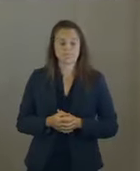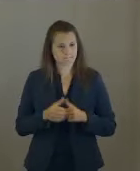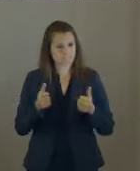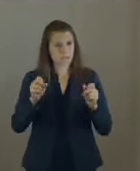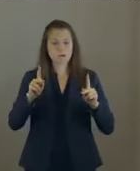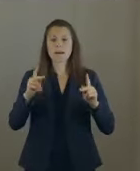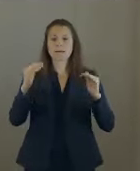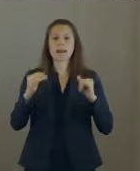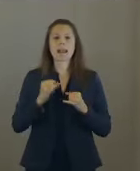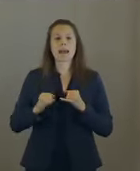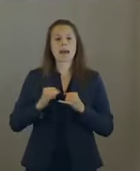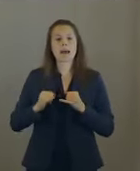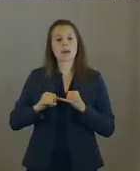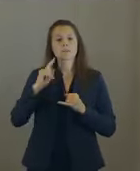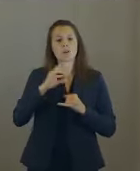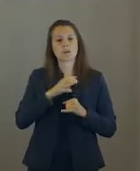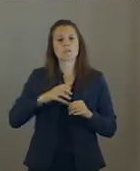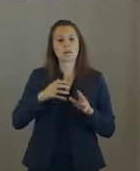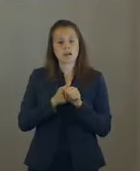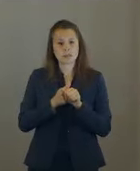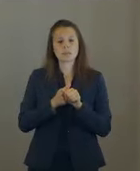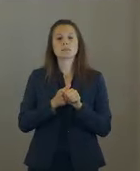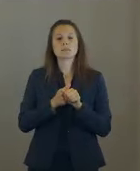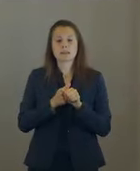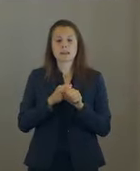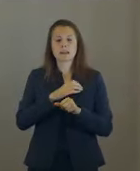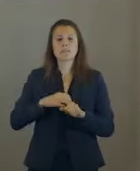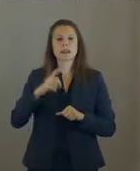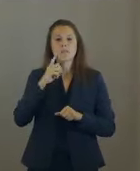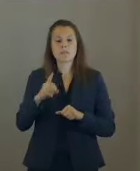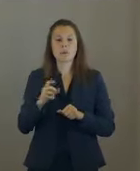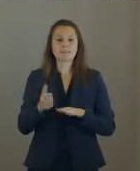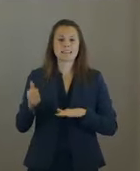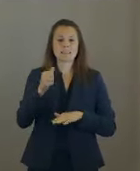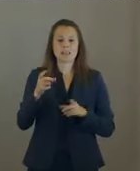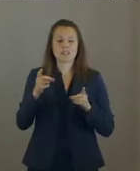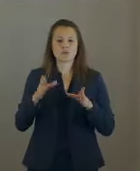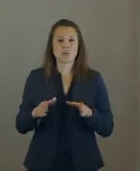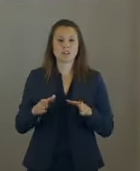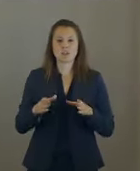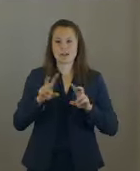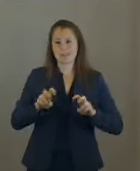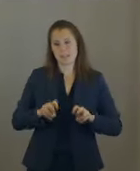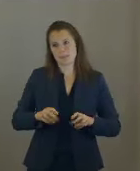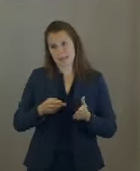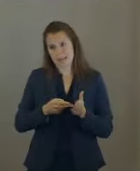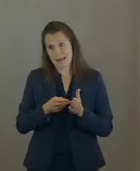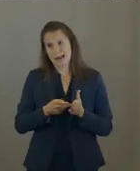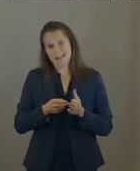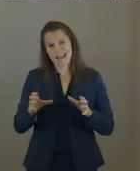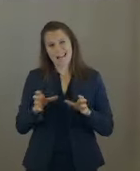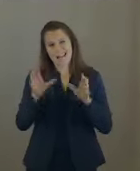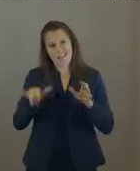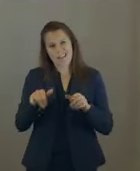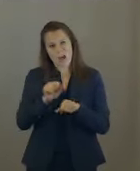Very good. The last item under committee updates then is the Standing Committee on the Executive Director Assessment. And frankly, friends, we're going to be doing a lot of that work in